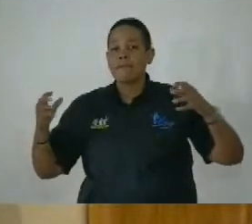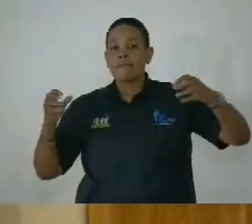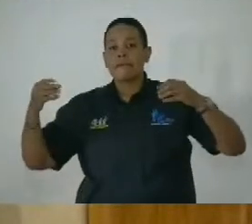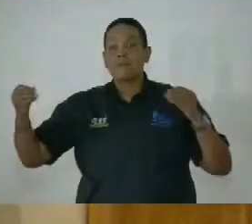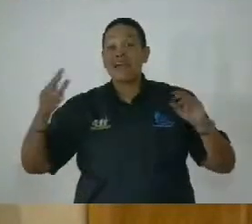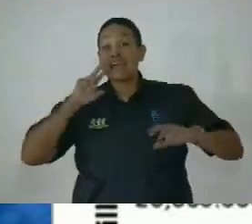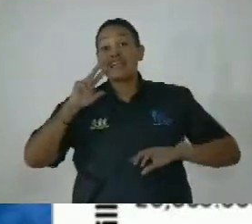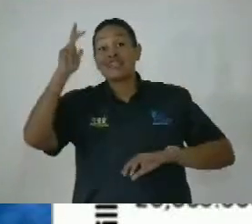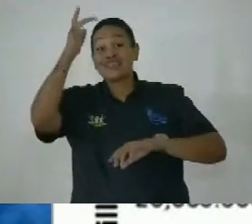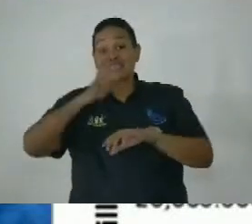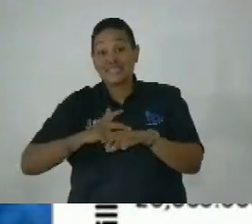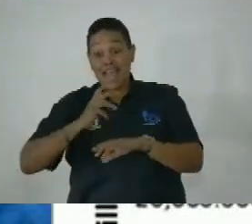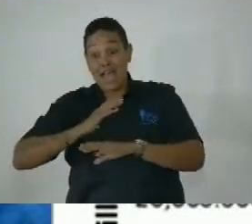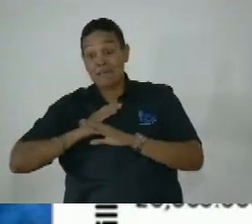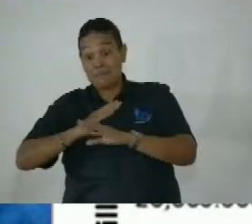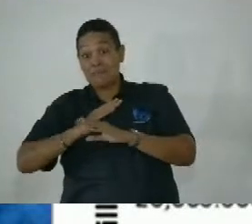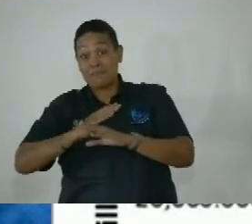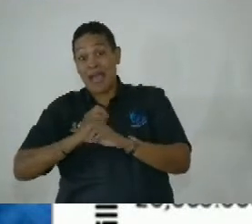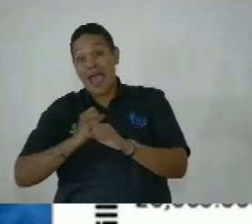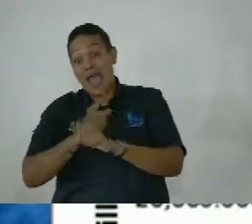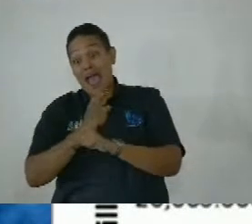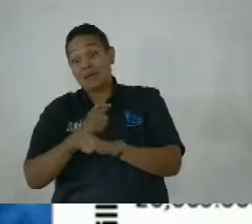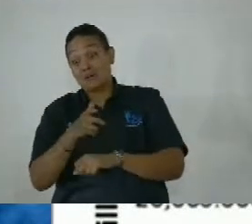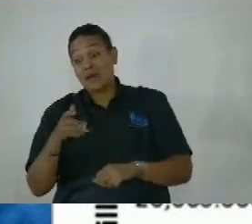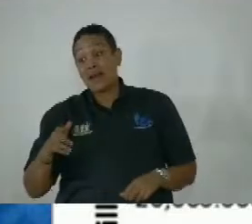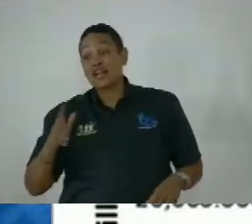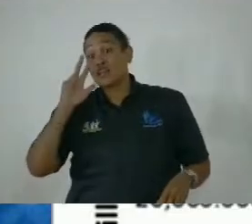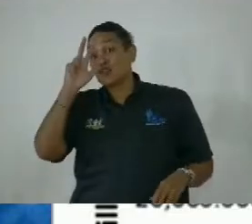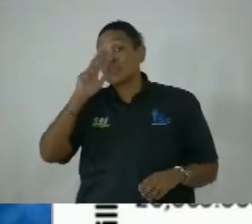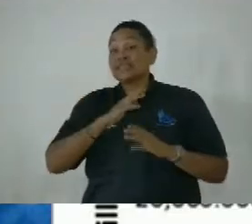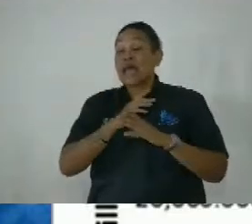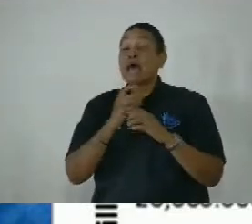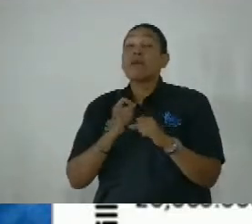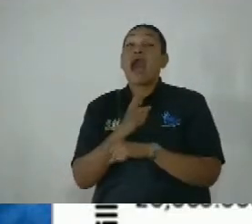annual investment under the PNP regime of